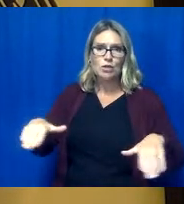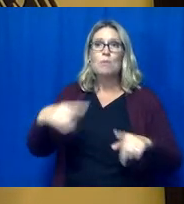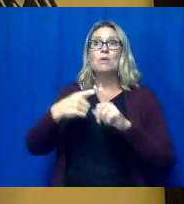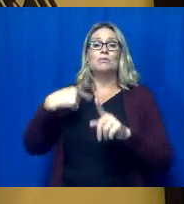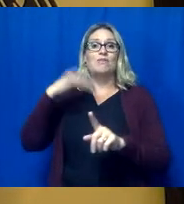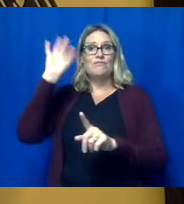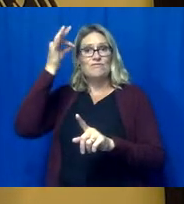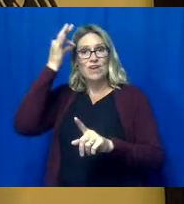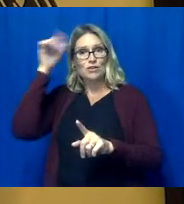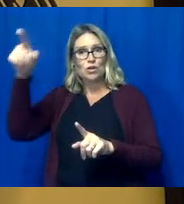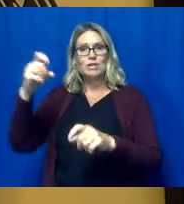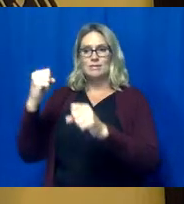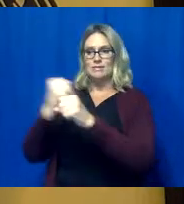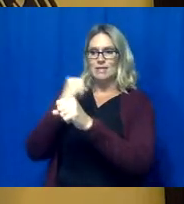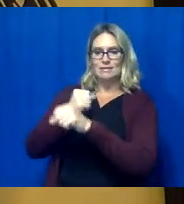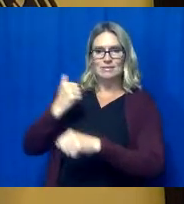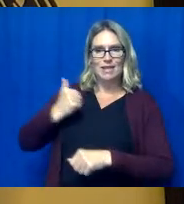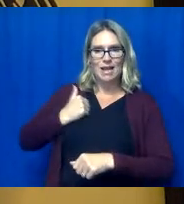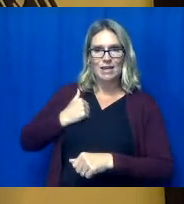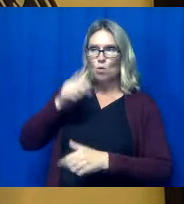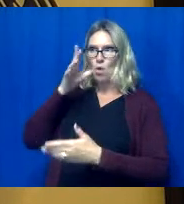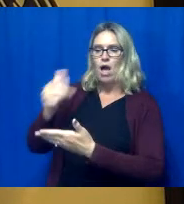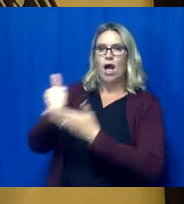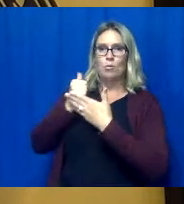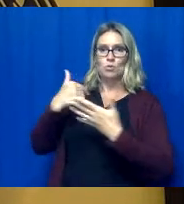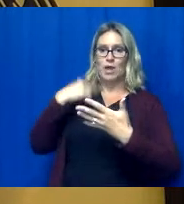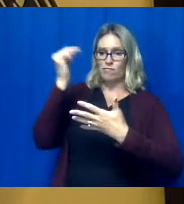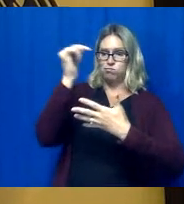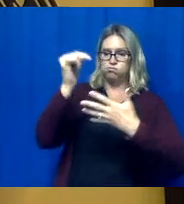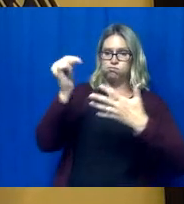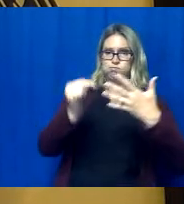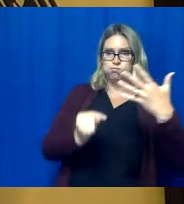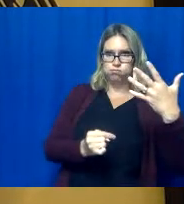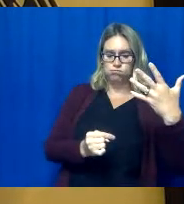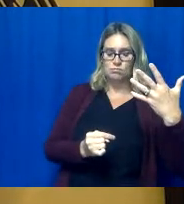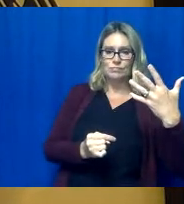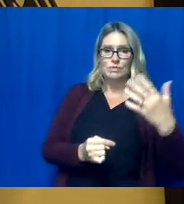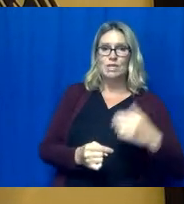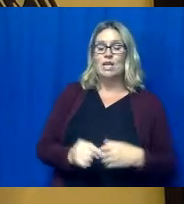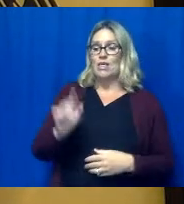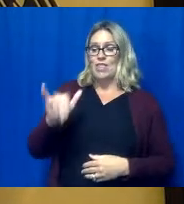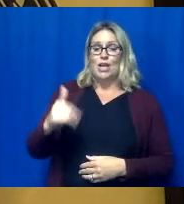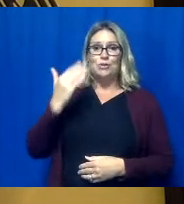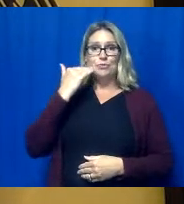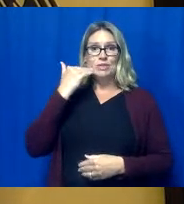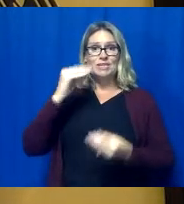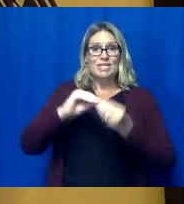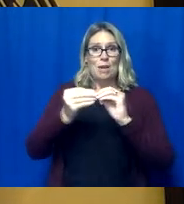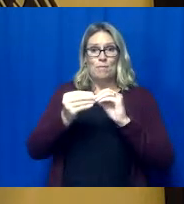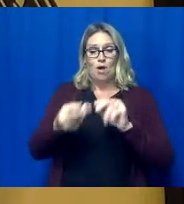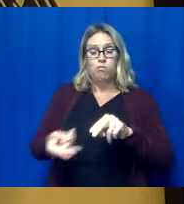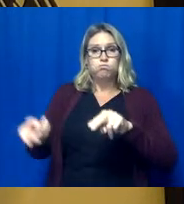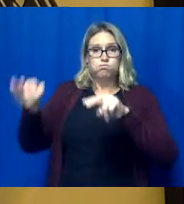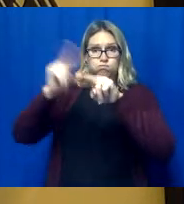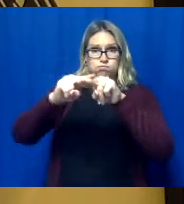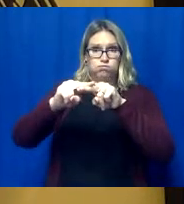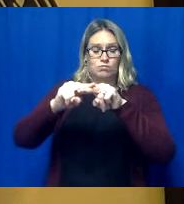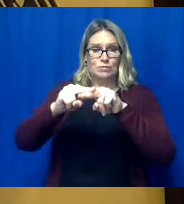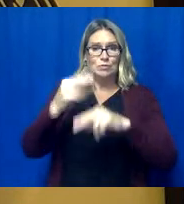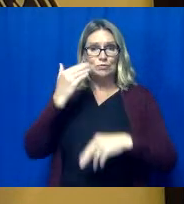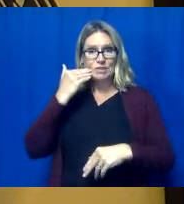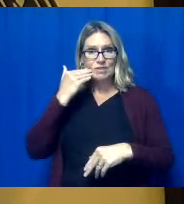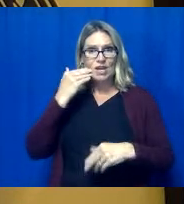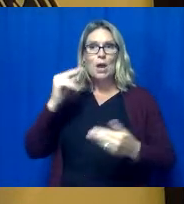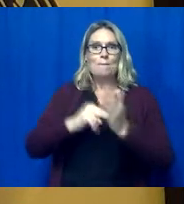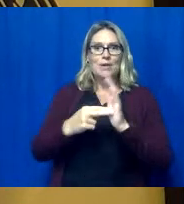Stats Canada folks who help us with that as well. This recent surge really has obviously stretched the